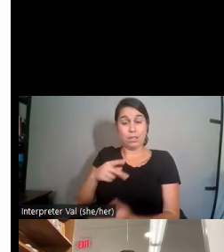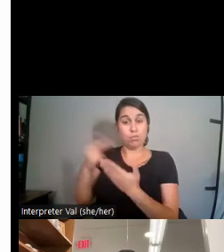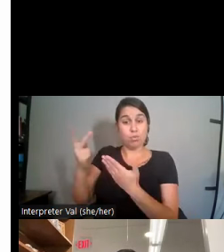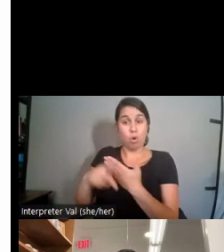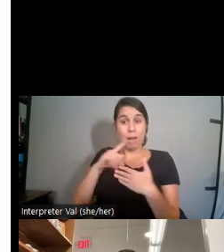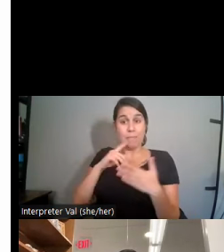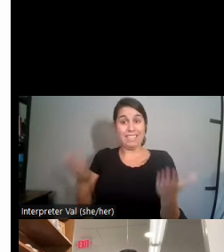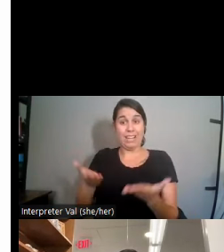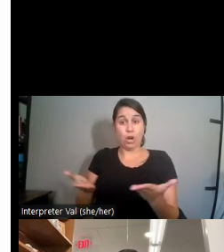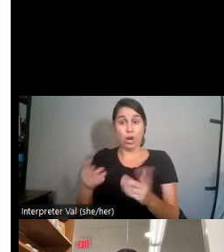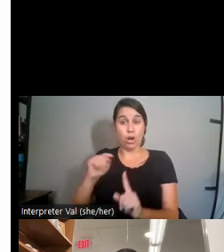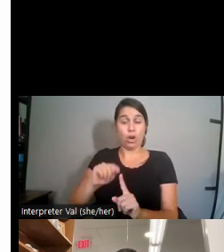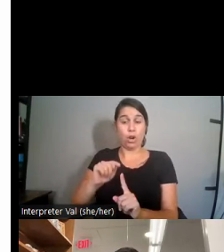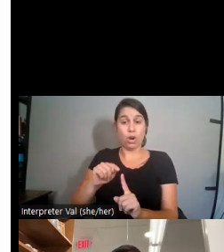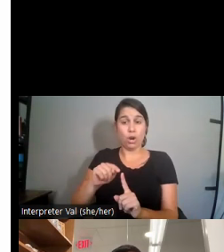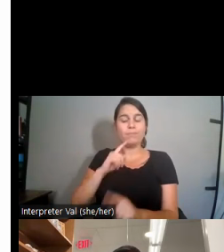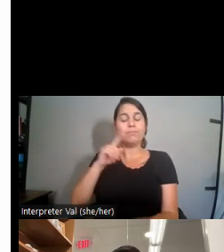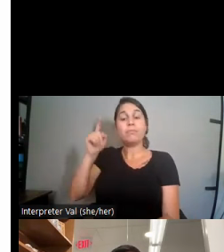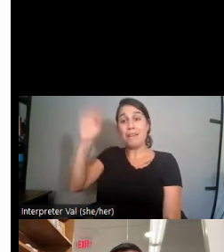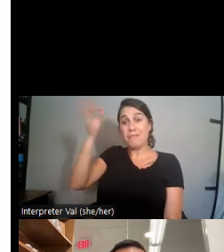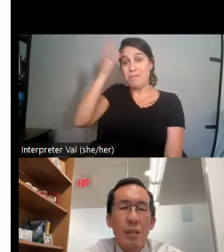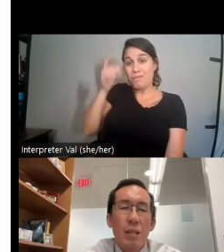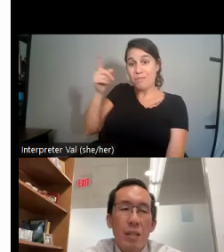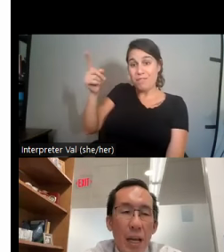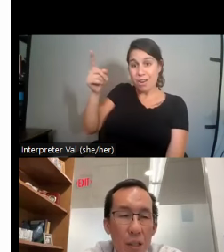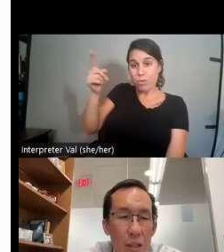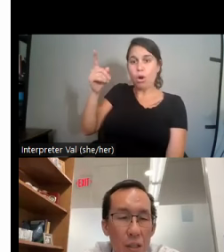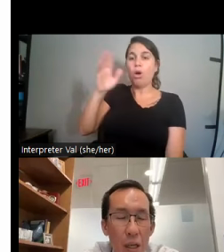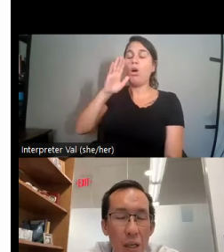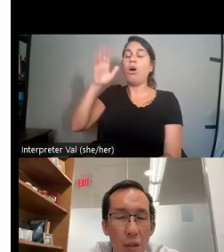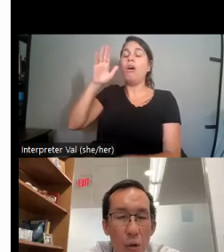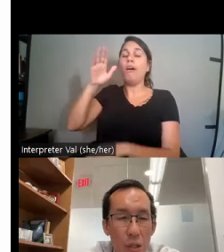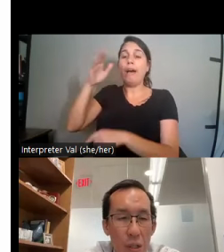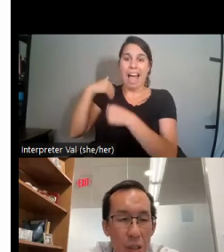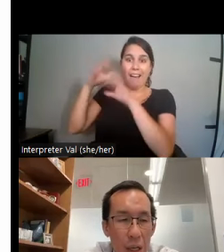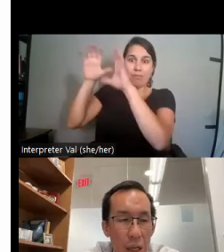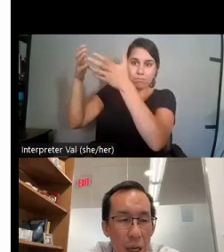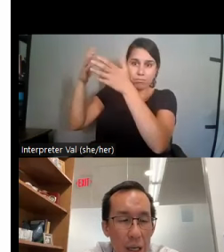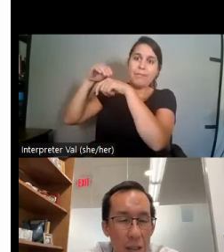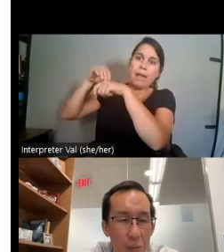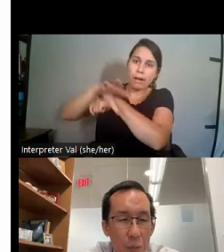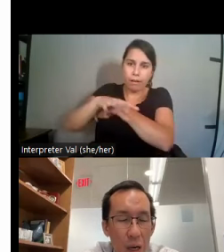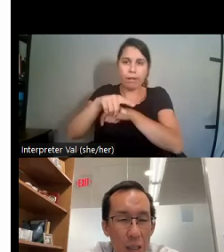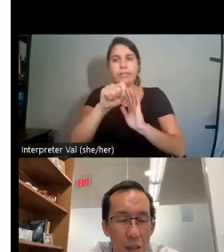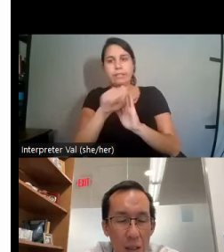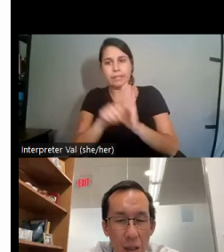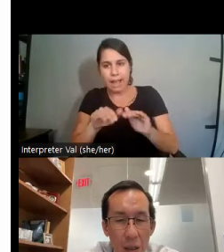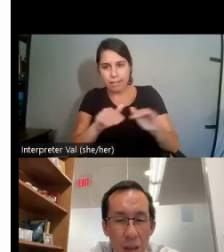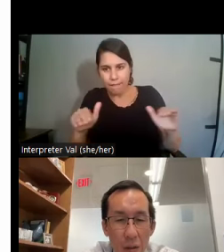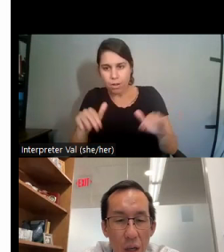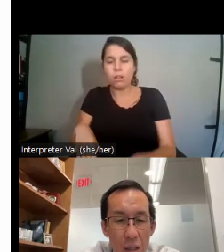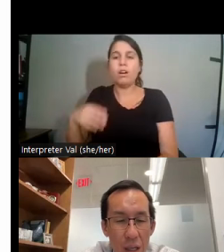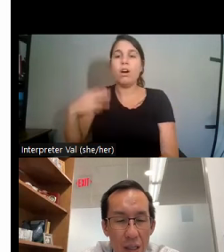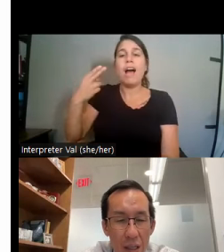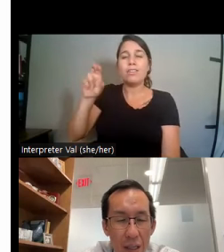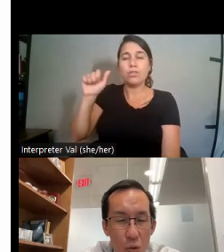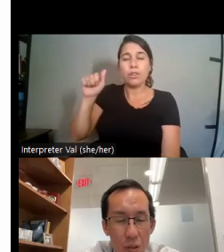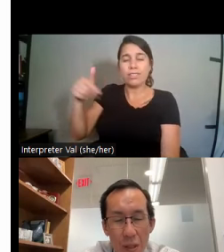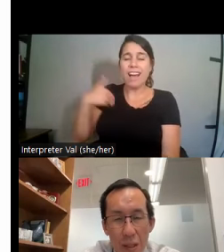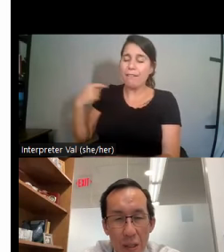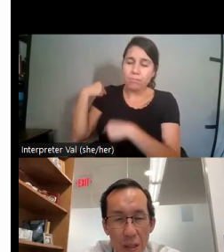because at the federal level and then trickling down to the states, HRSA has a wide,